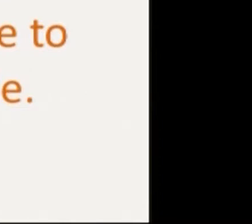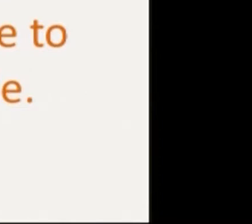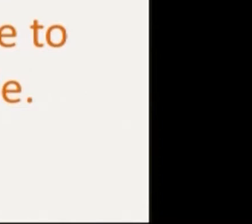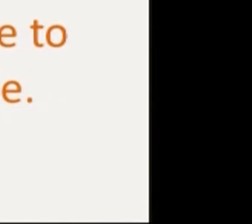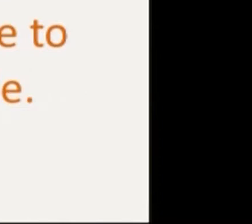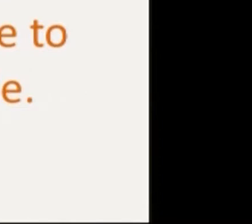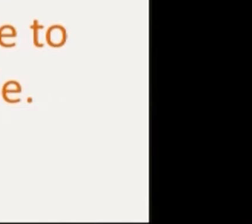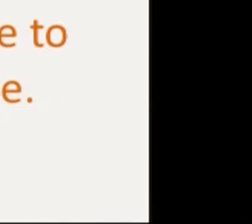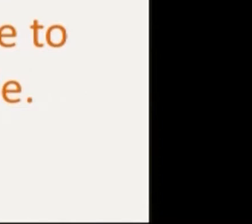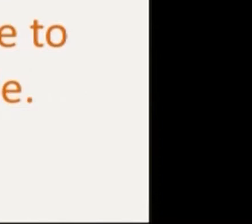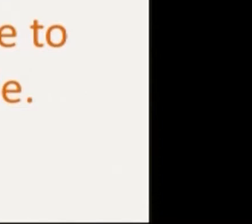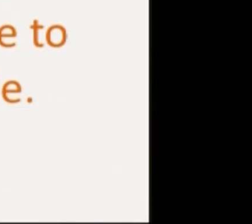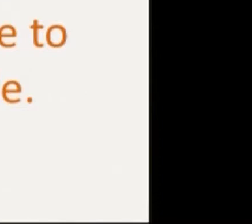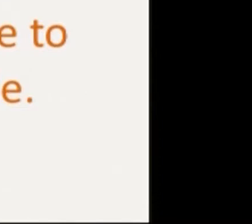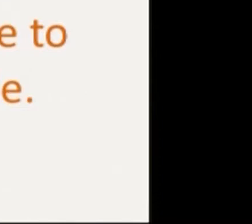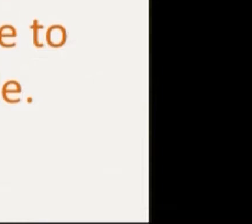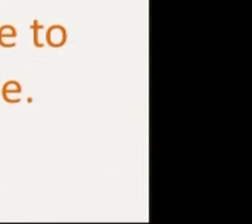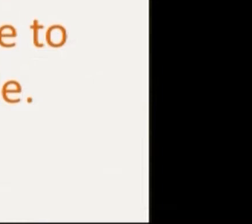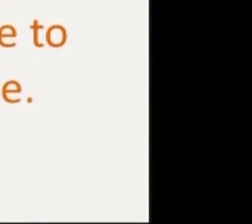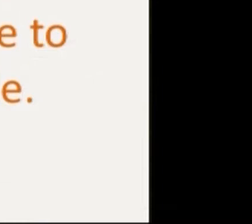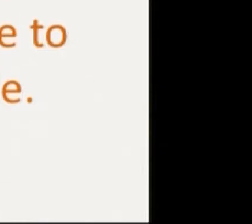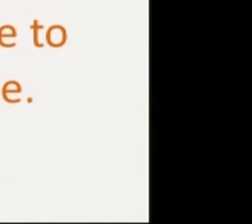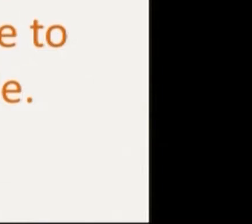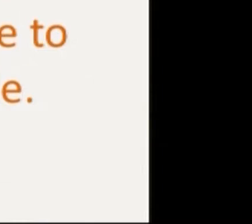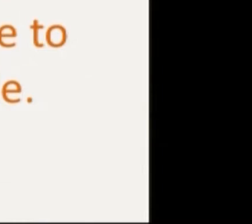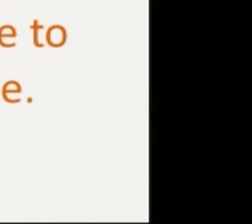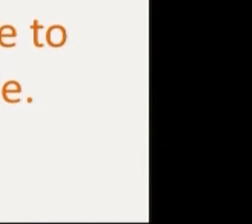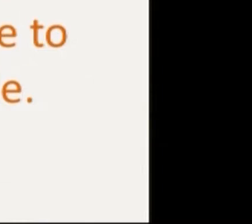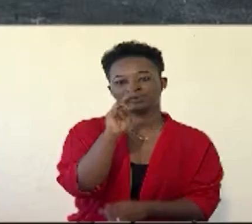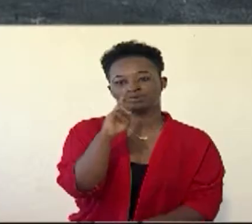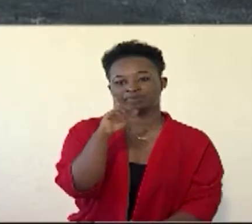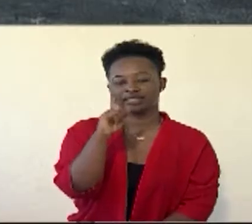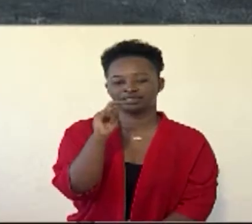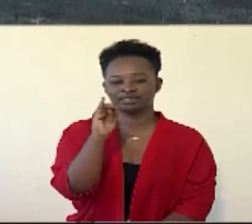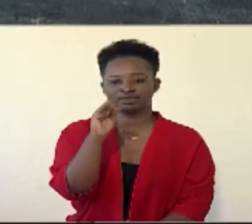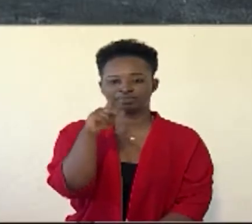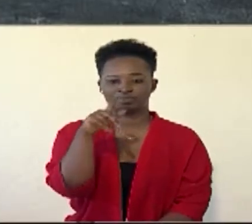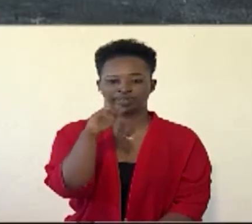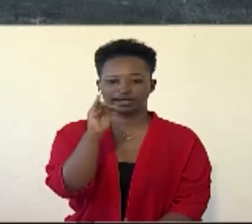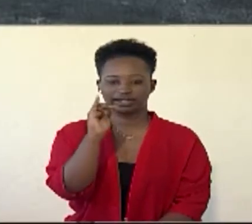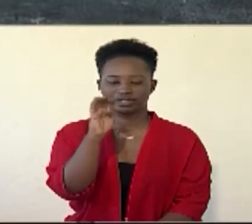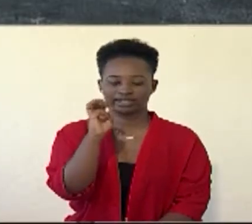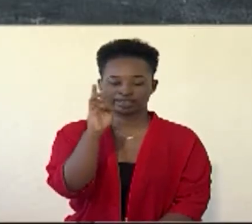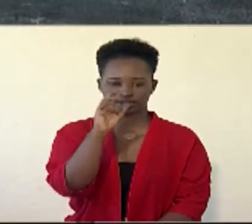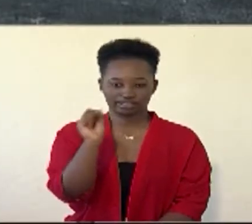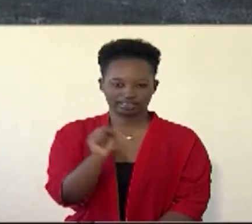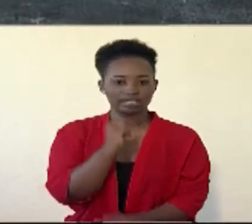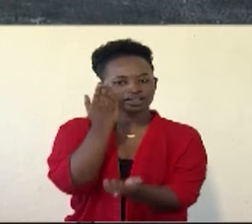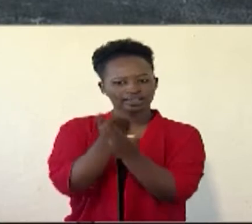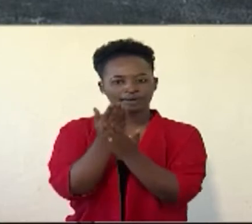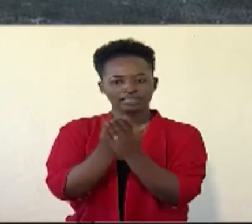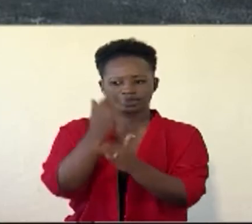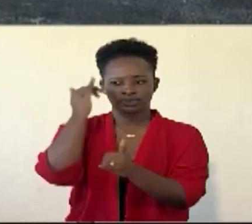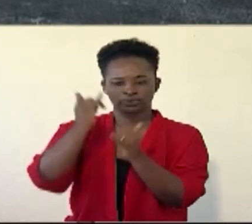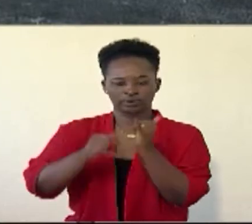going to look at multipliers. And I expect you, at the end of the lesson, learners, you should be able to